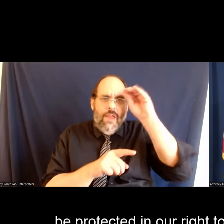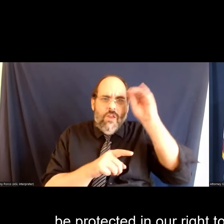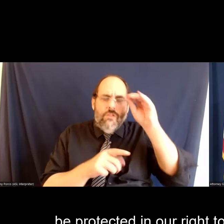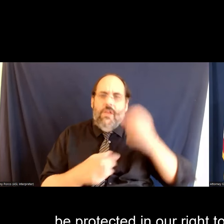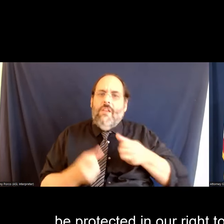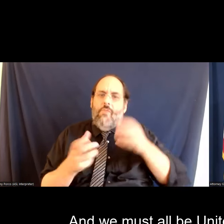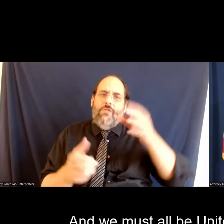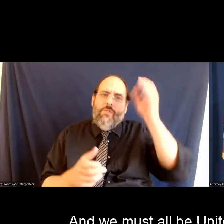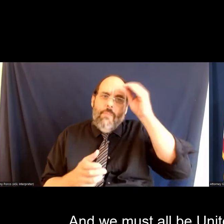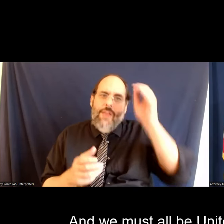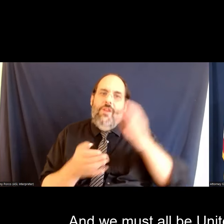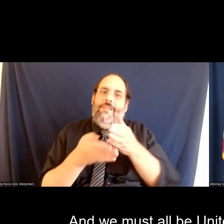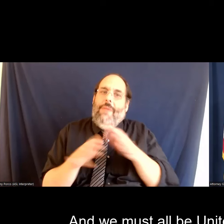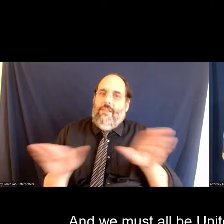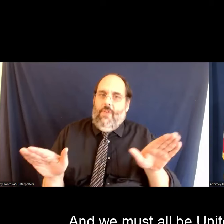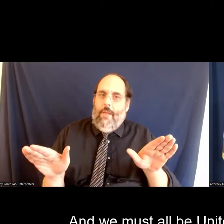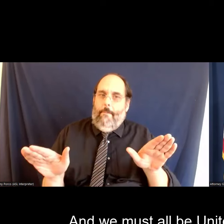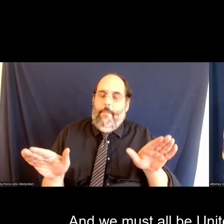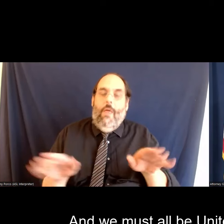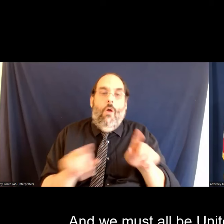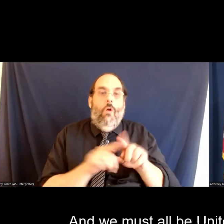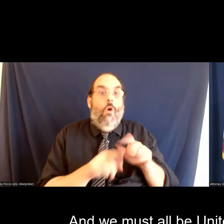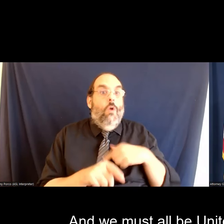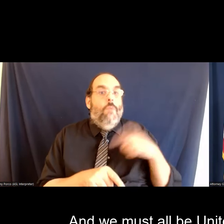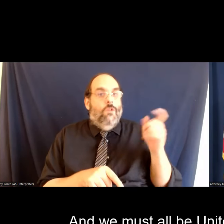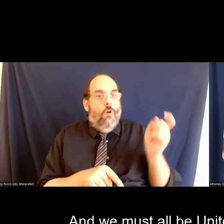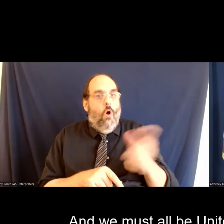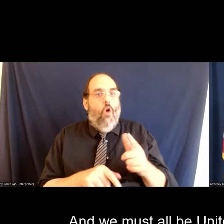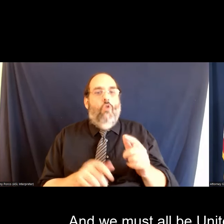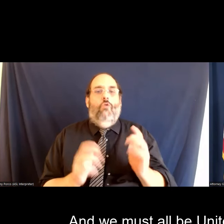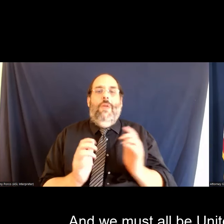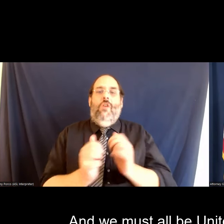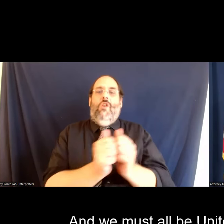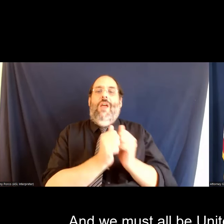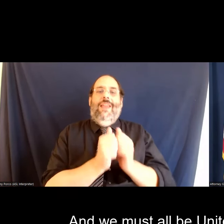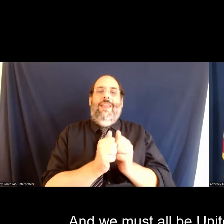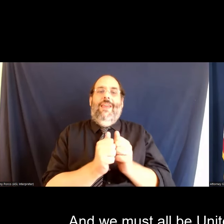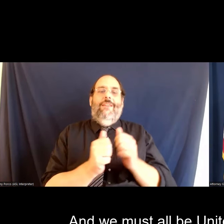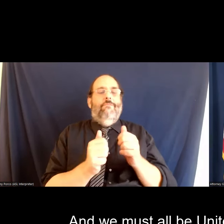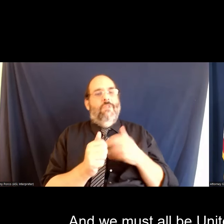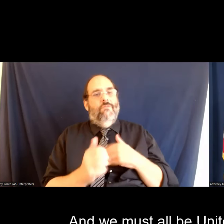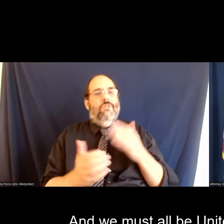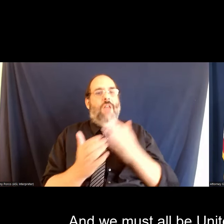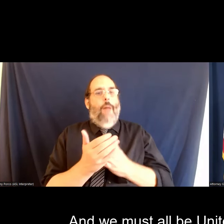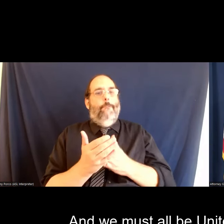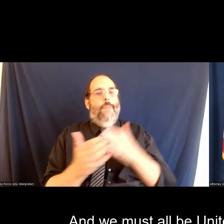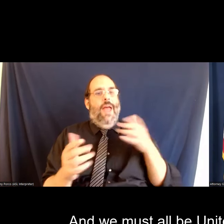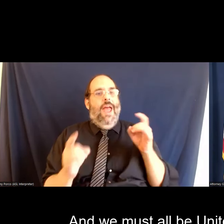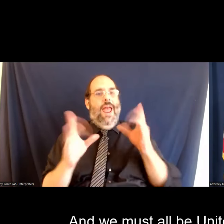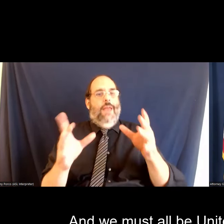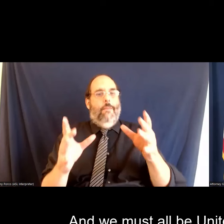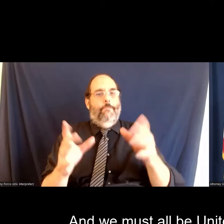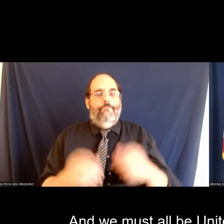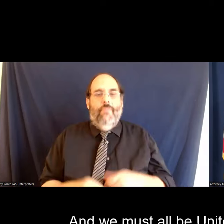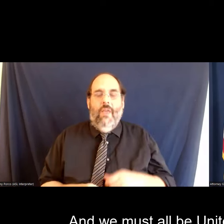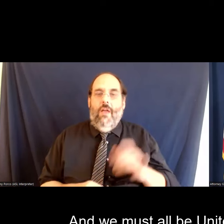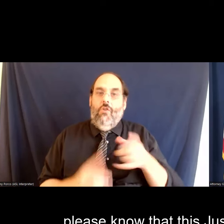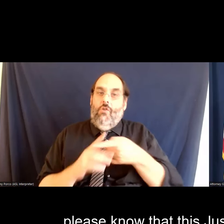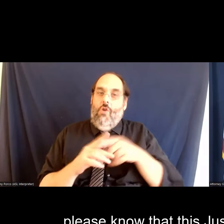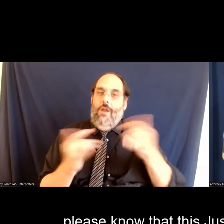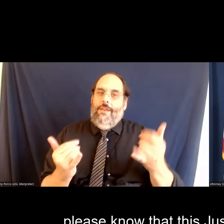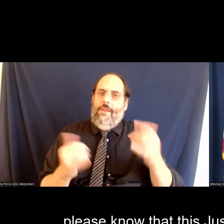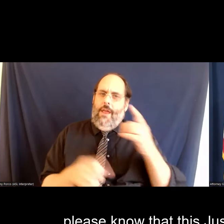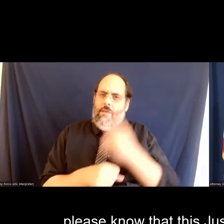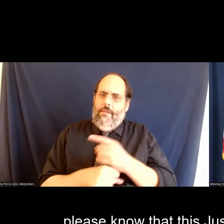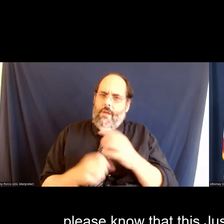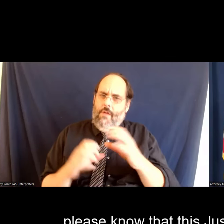opinions peacefully. And we must all be united against hate. As you begin today's important